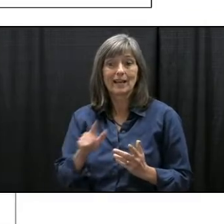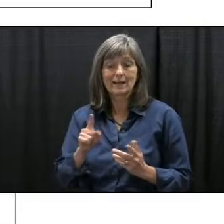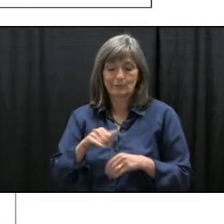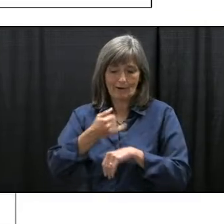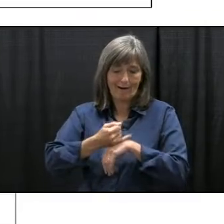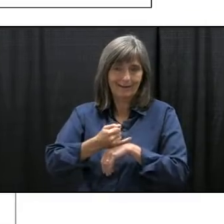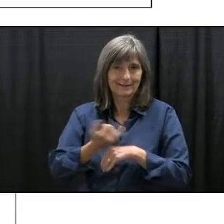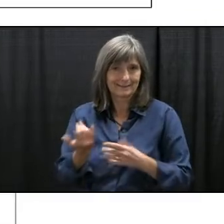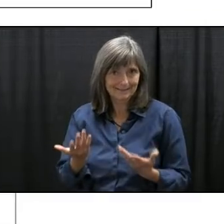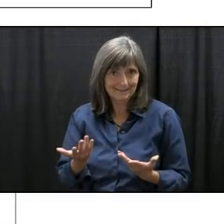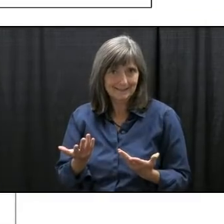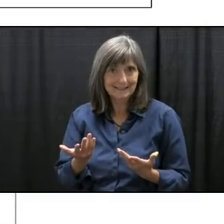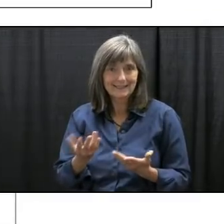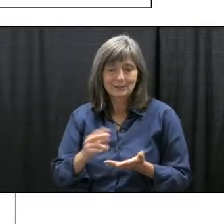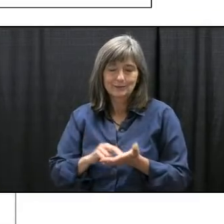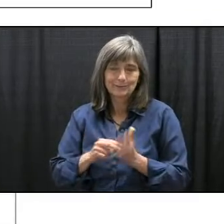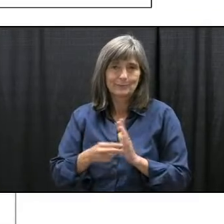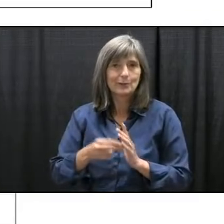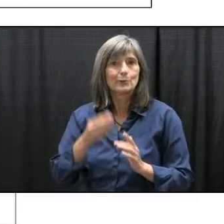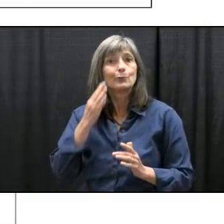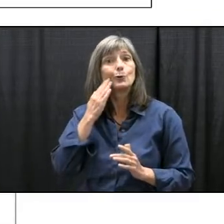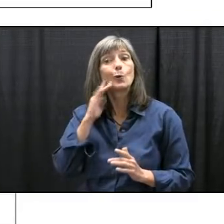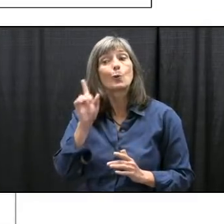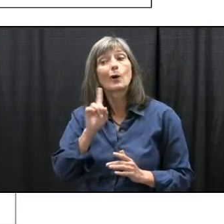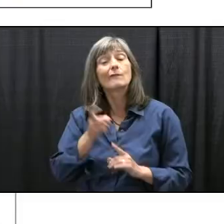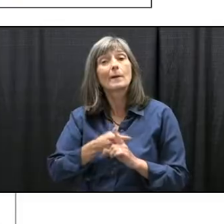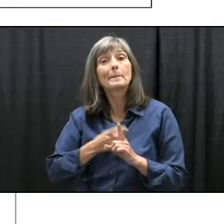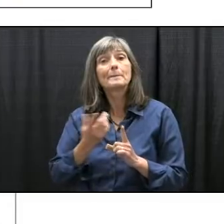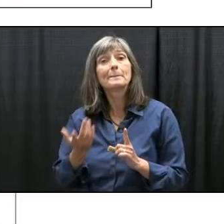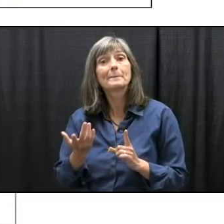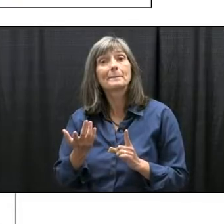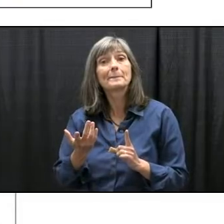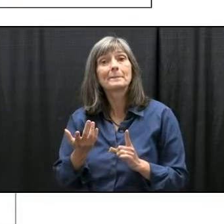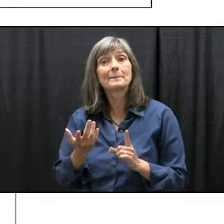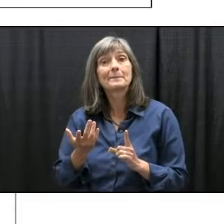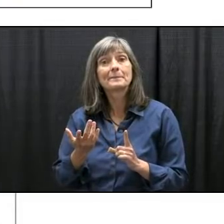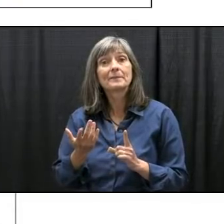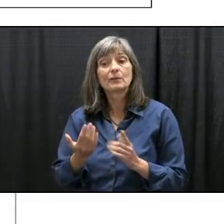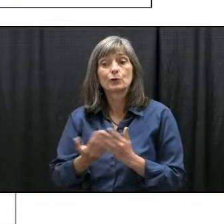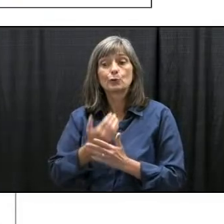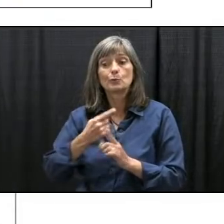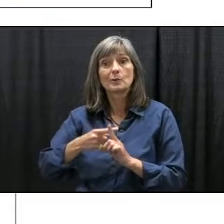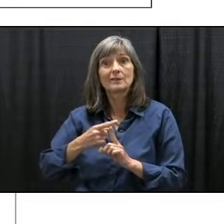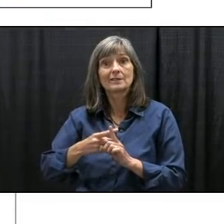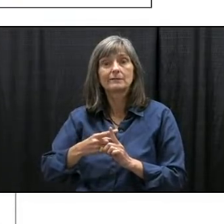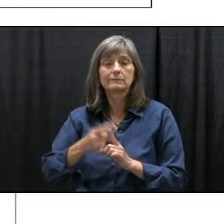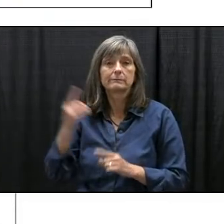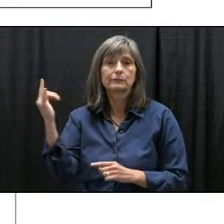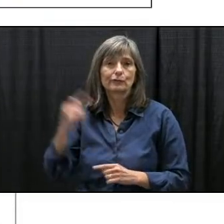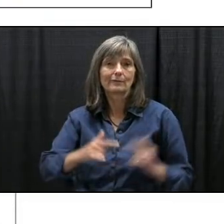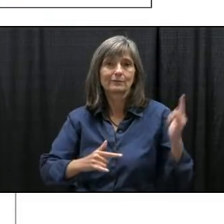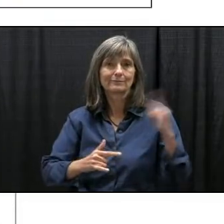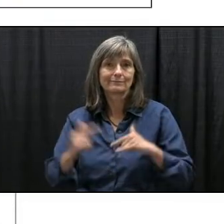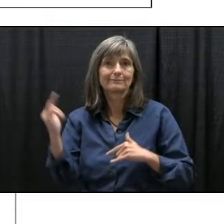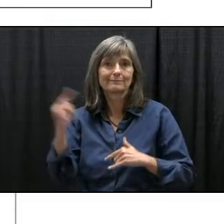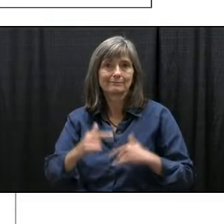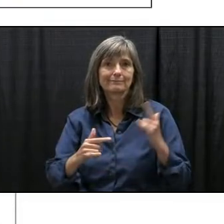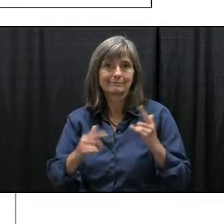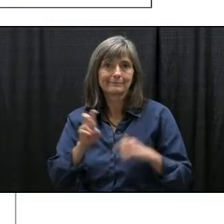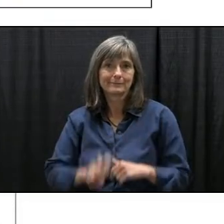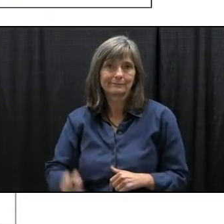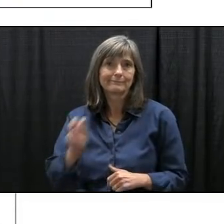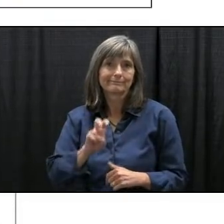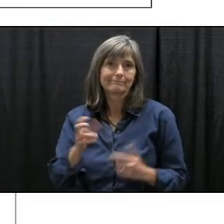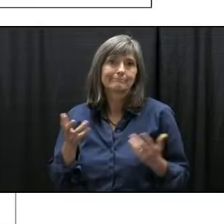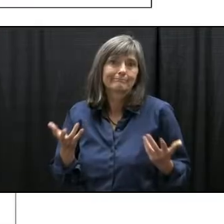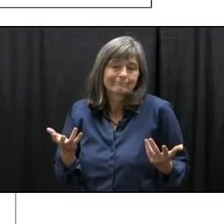island. The major source for us in terms of new infections continues to be travel. It's not